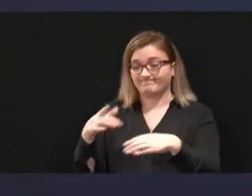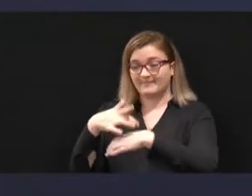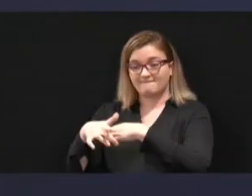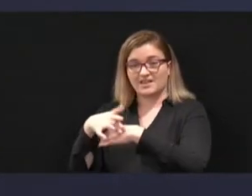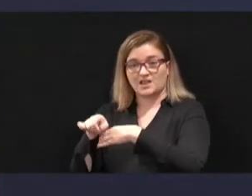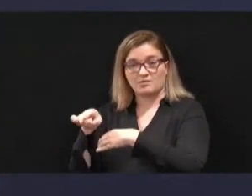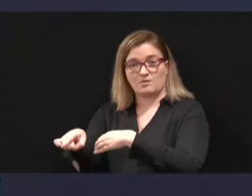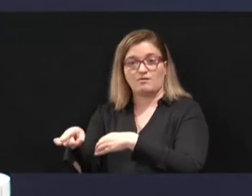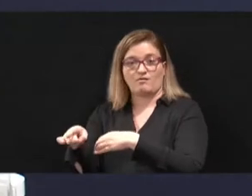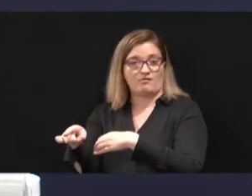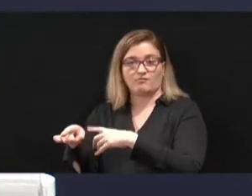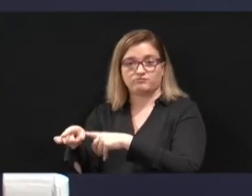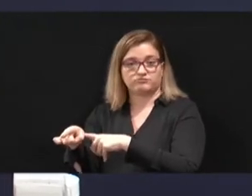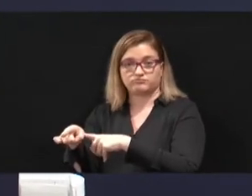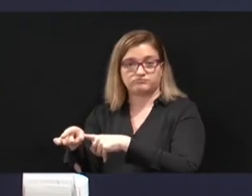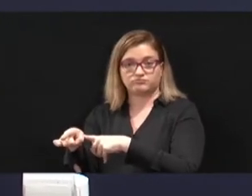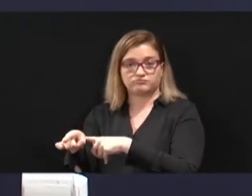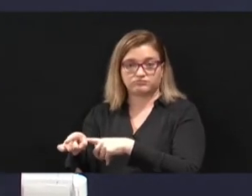schools.